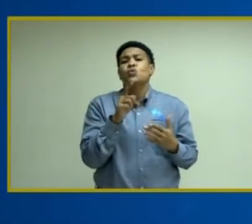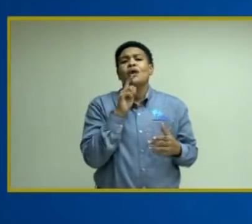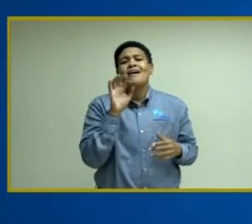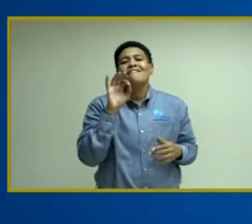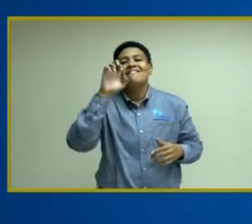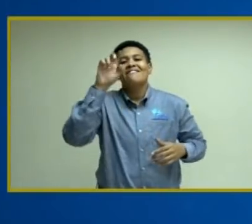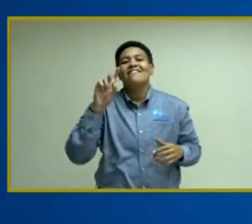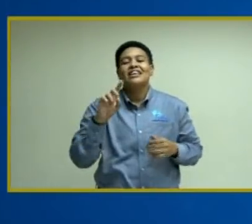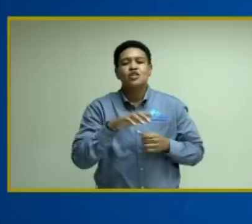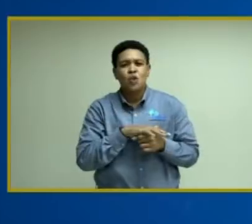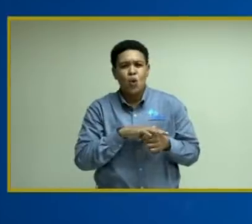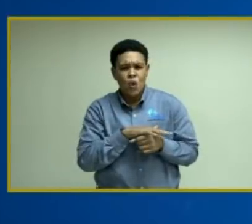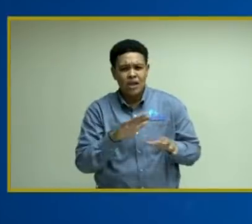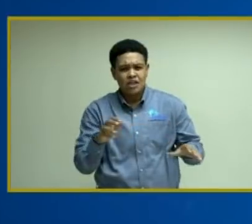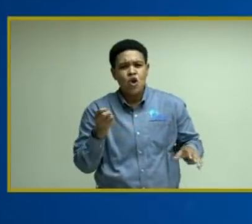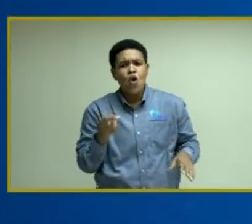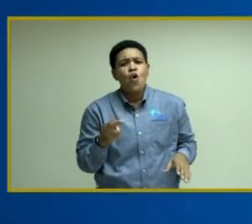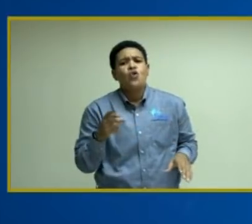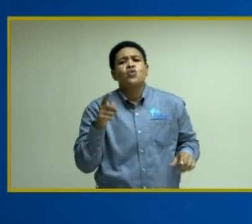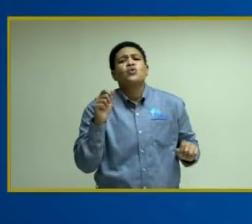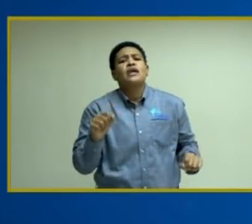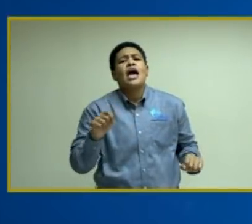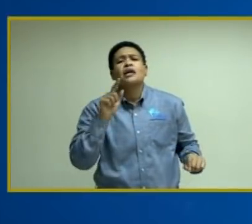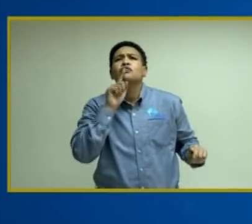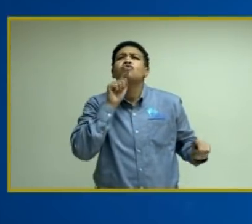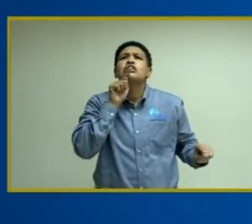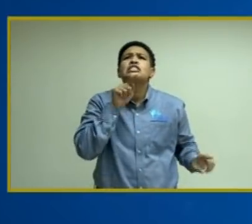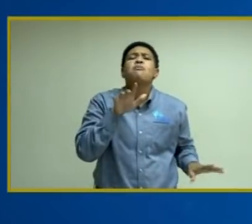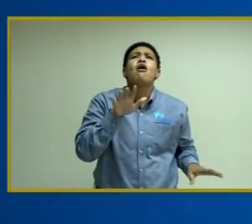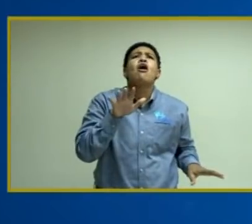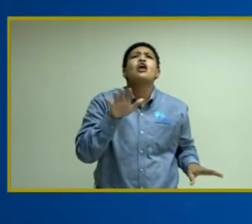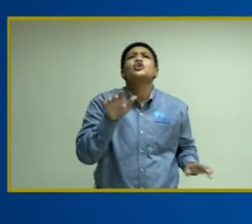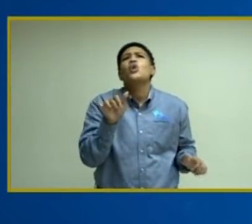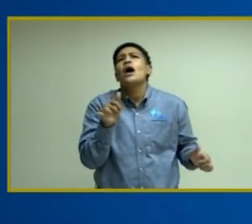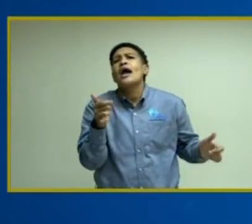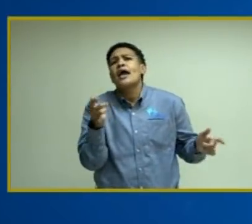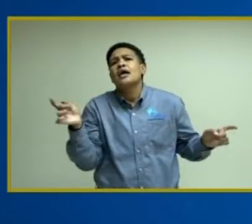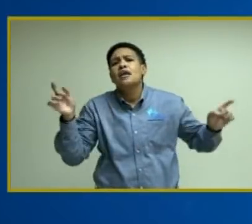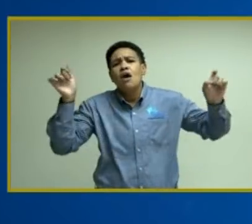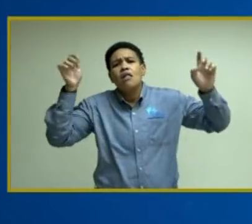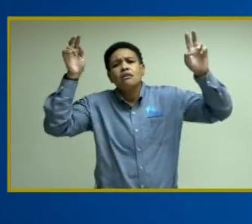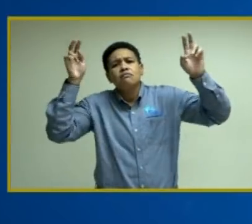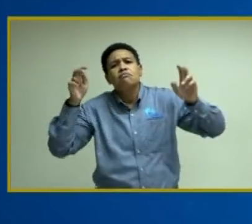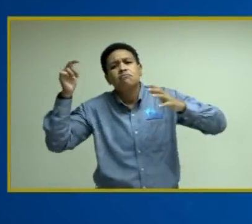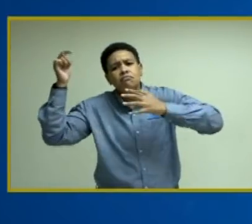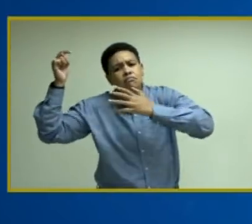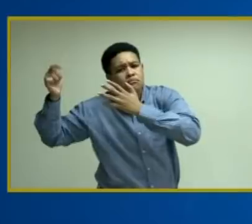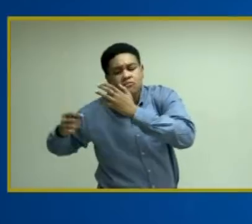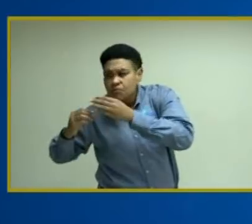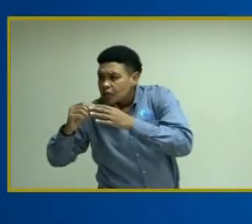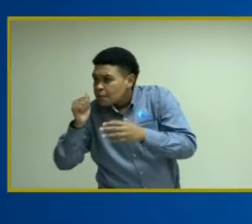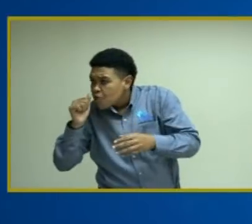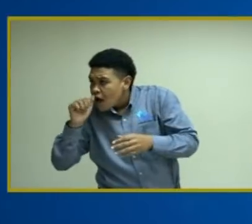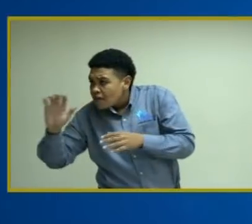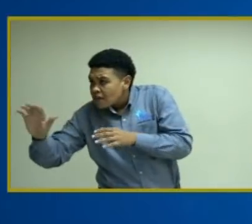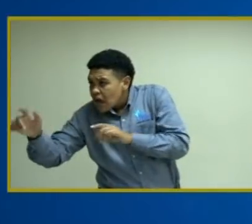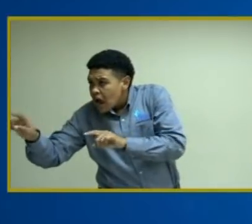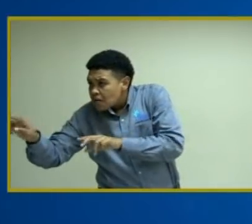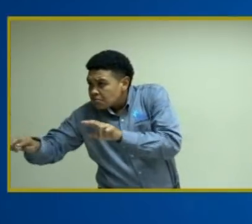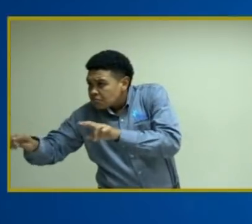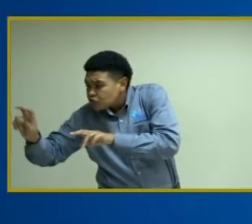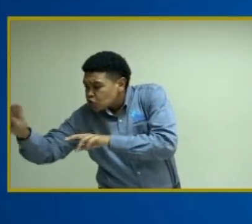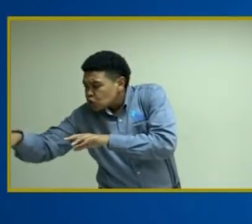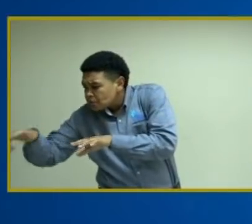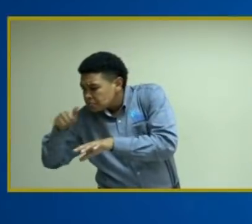site, or you can respond to any of the other initiatives in the private space where you can go to a